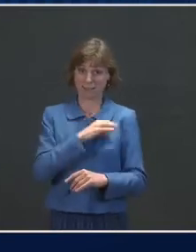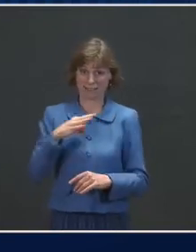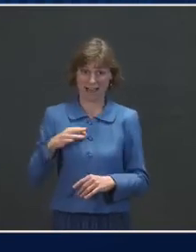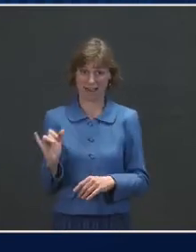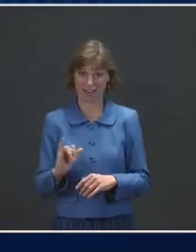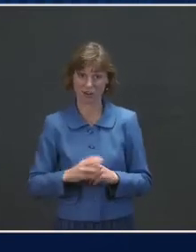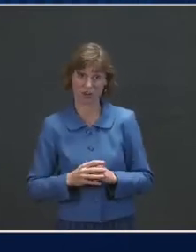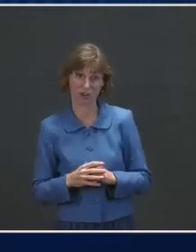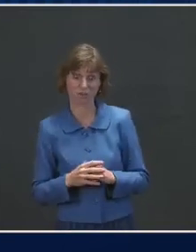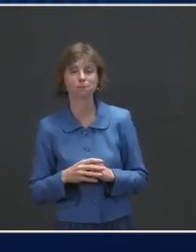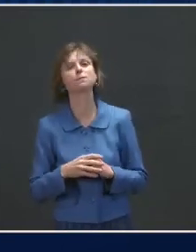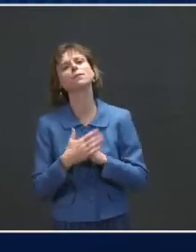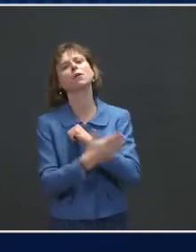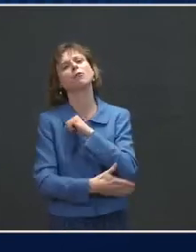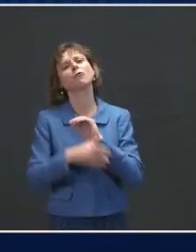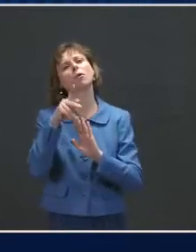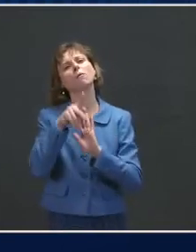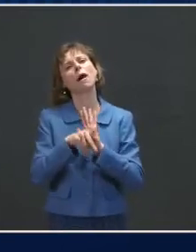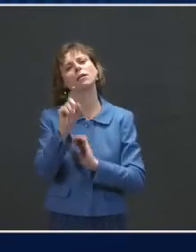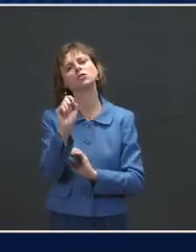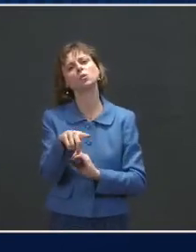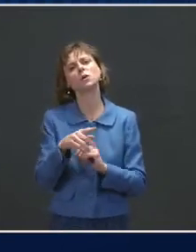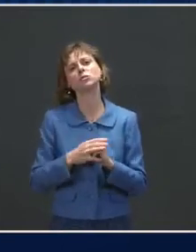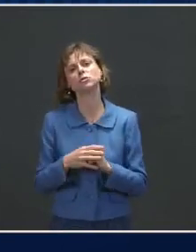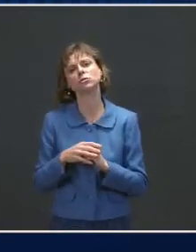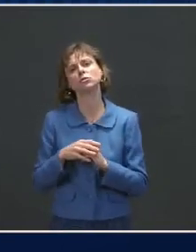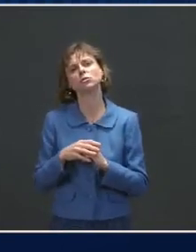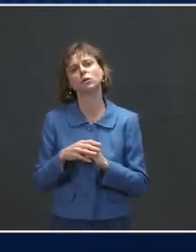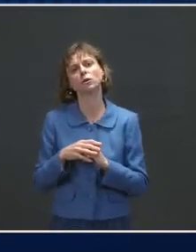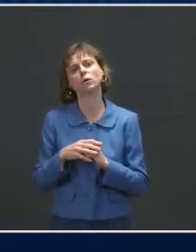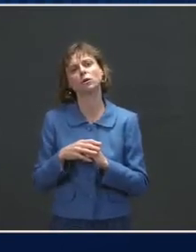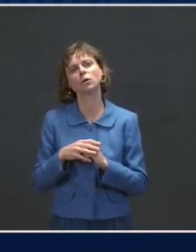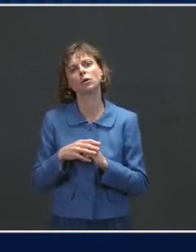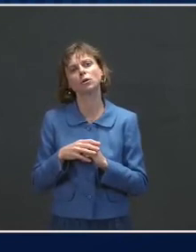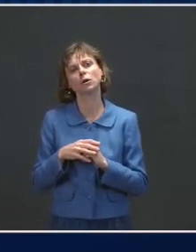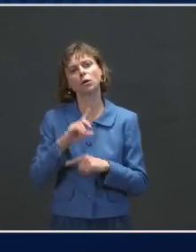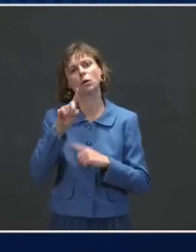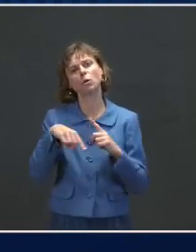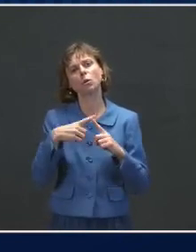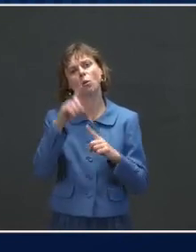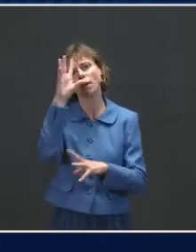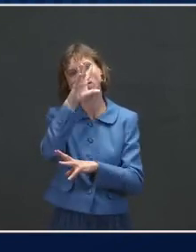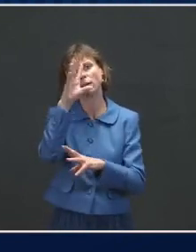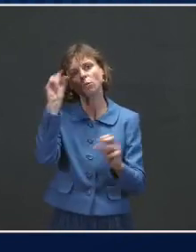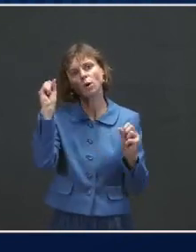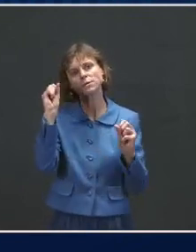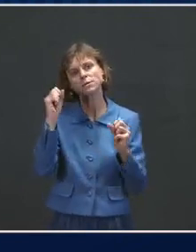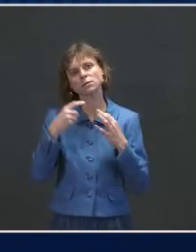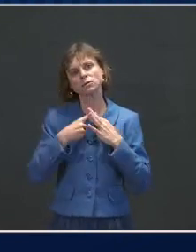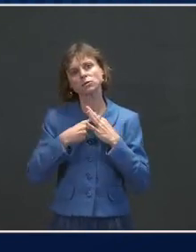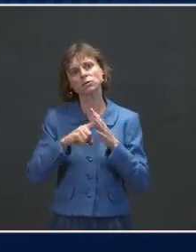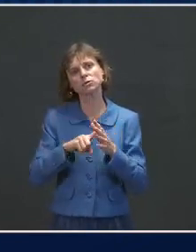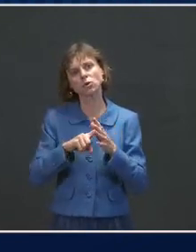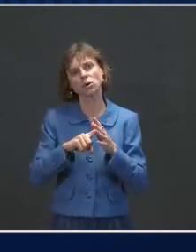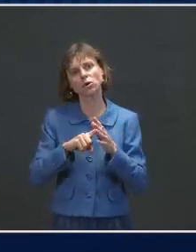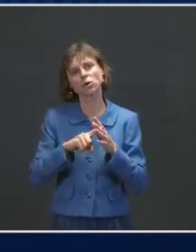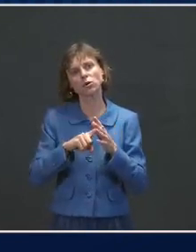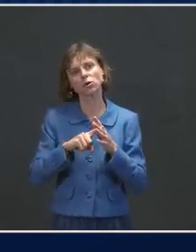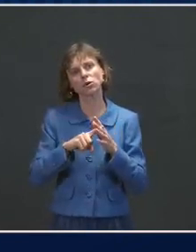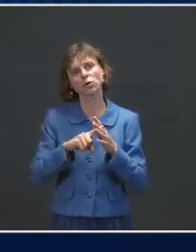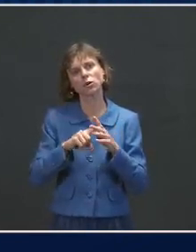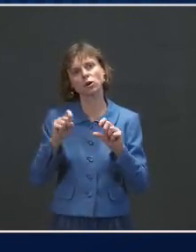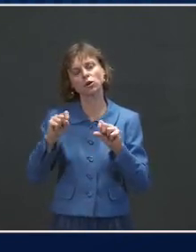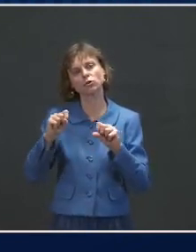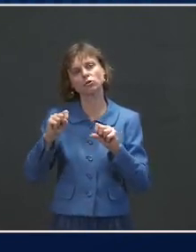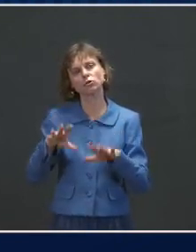policy question, sure. Following on Lucia's question about Iran. When the president ruled out dropping U.S.